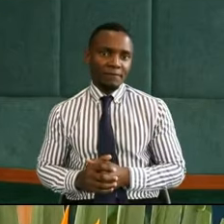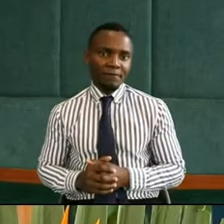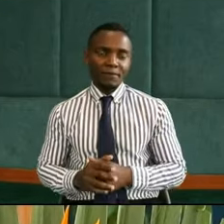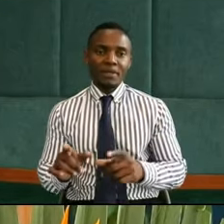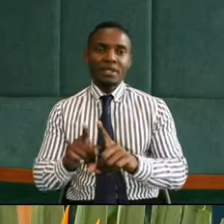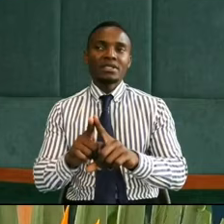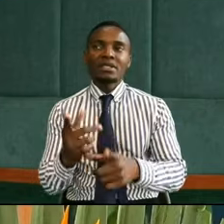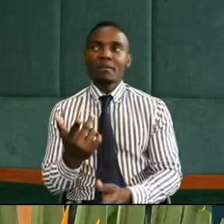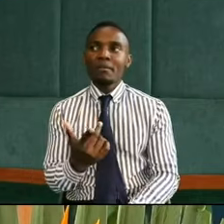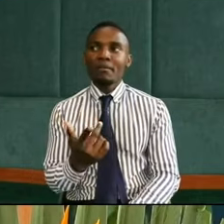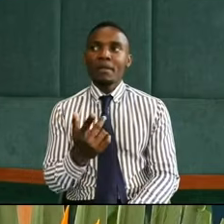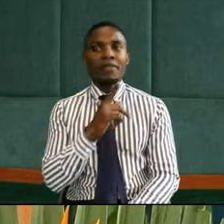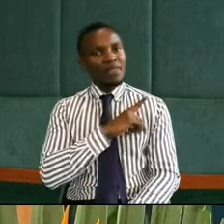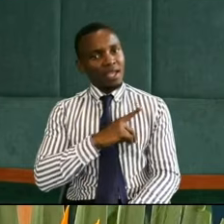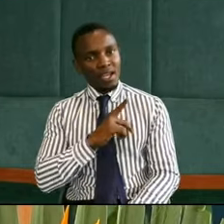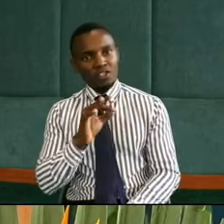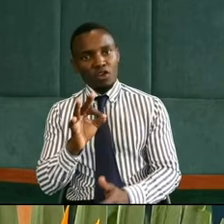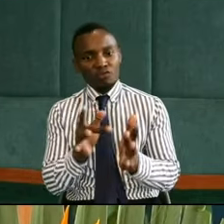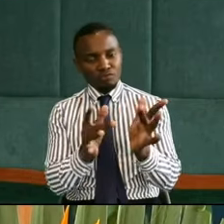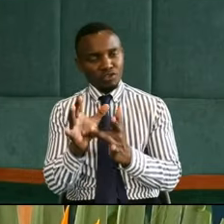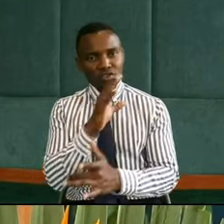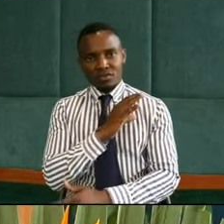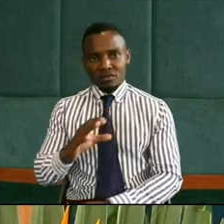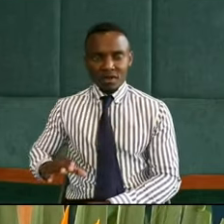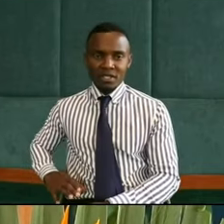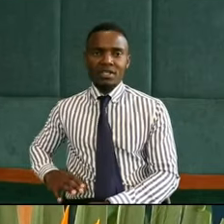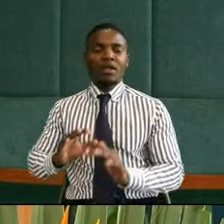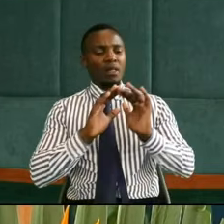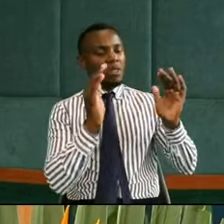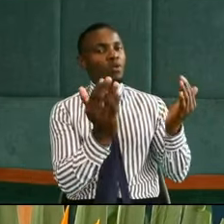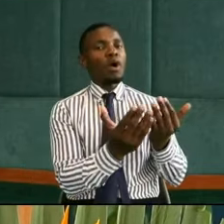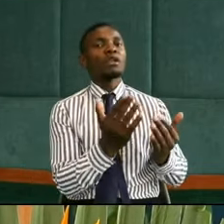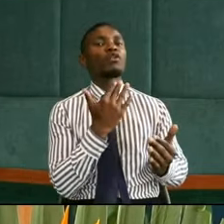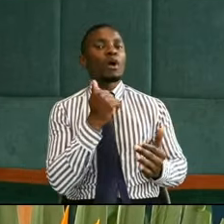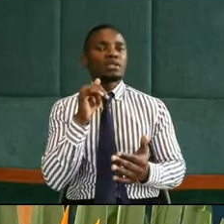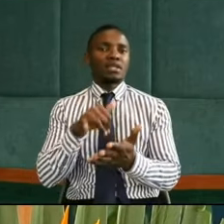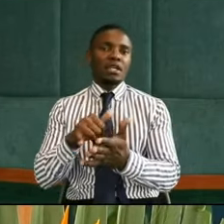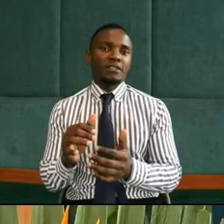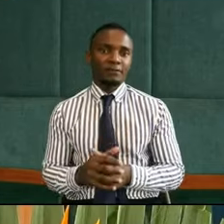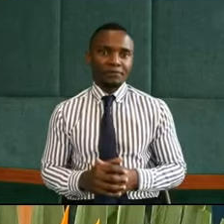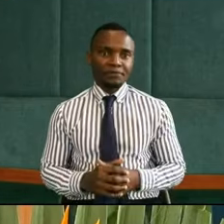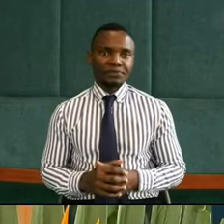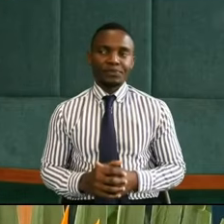of Jesus Christ the world is desiring for. Friends,